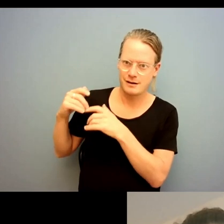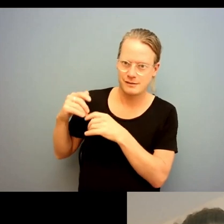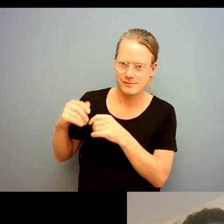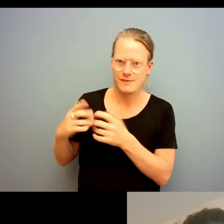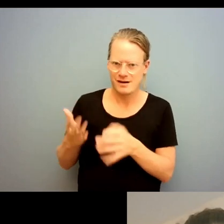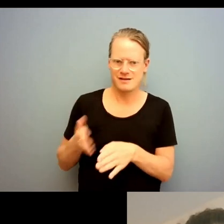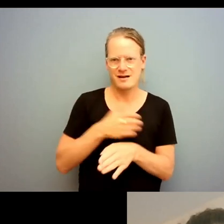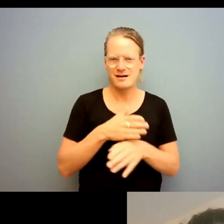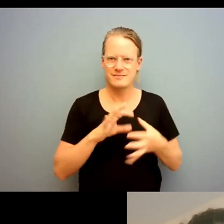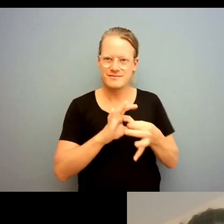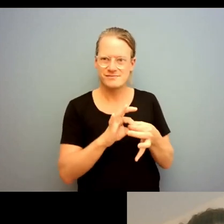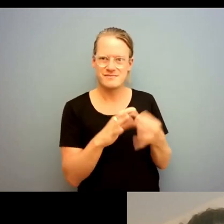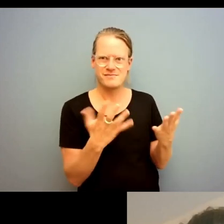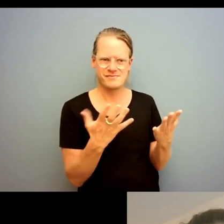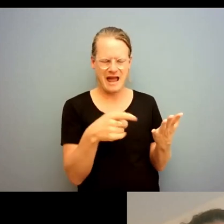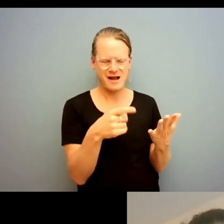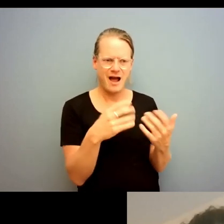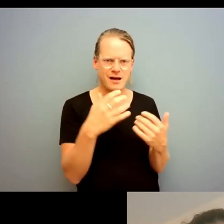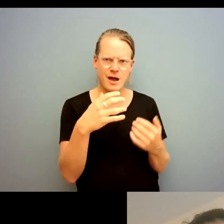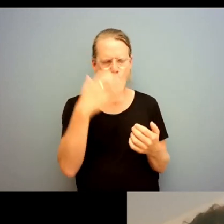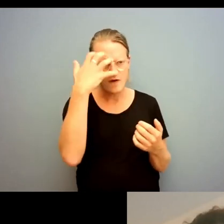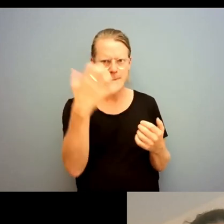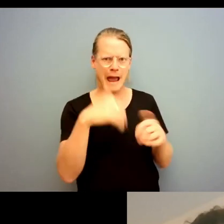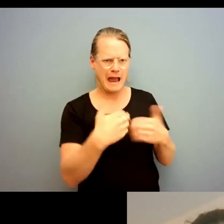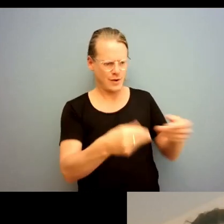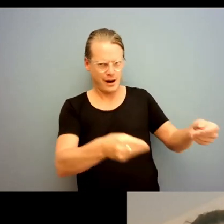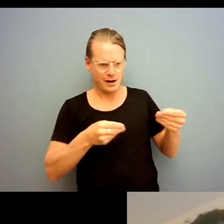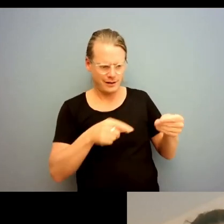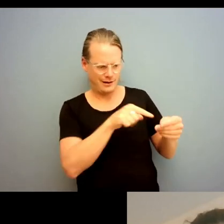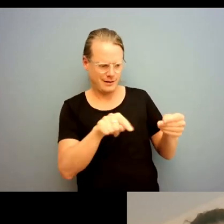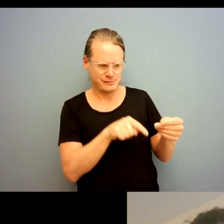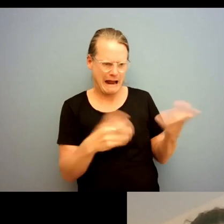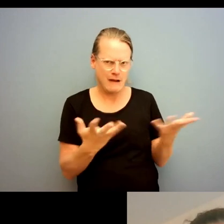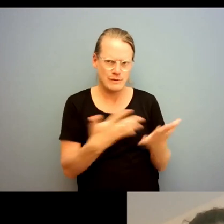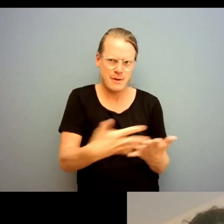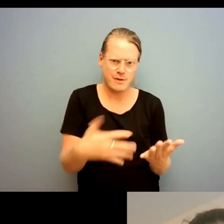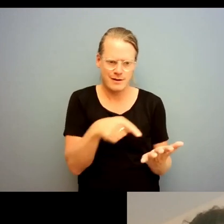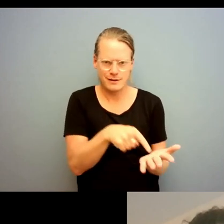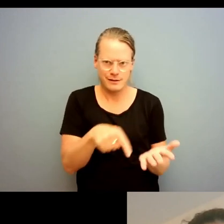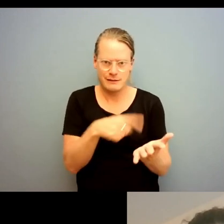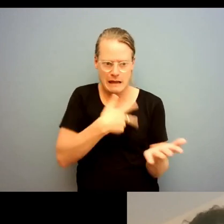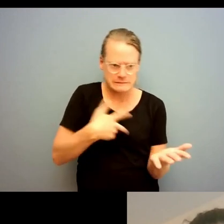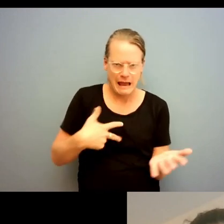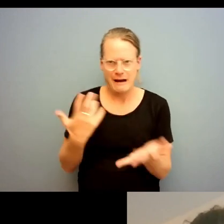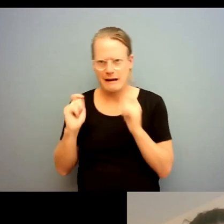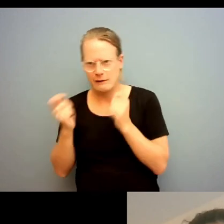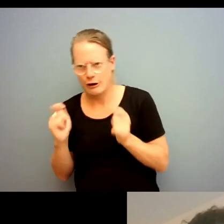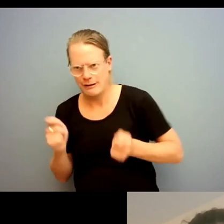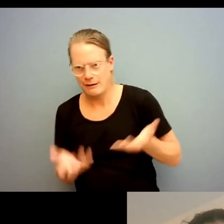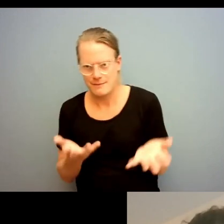I think that Bisesahvik, who's going to present something tomorrow, can say more about